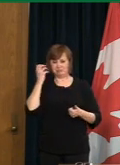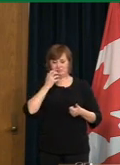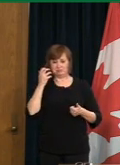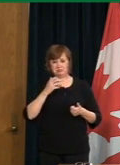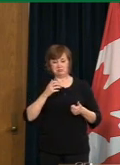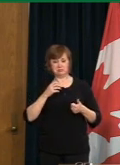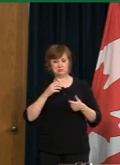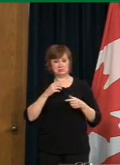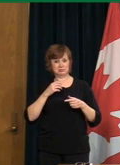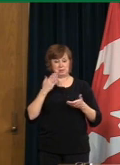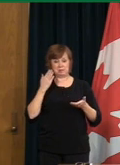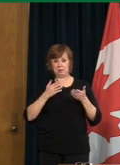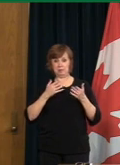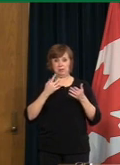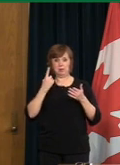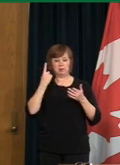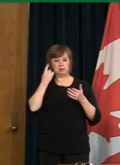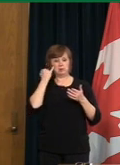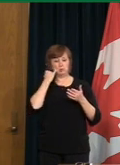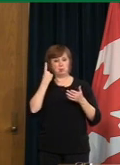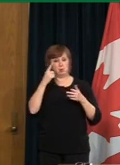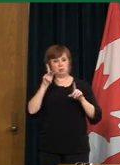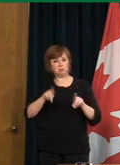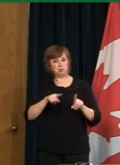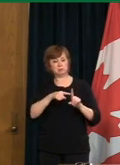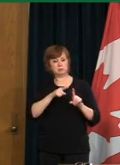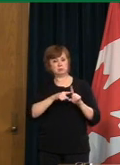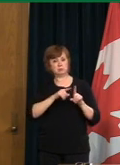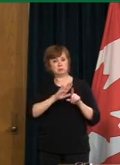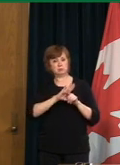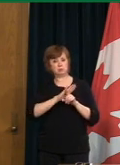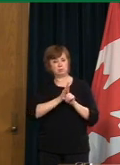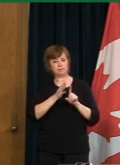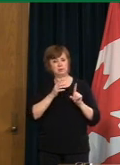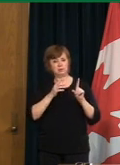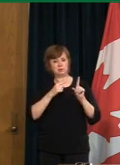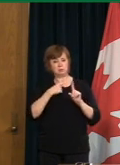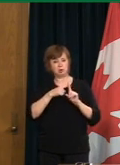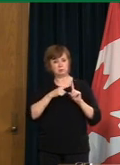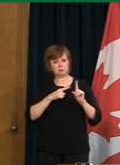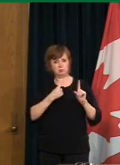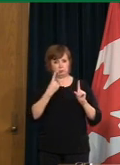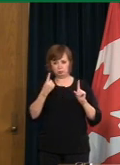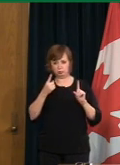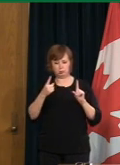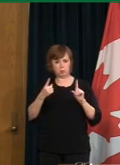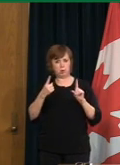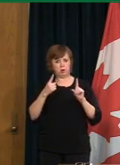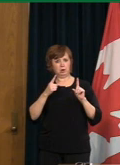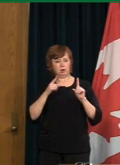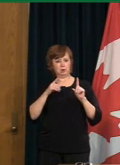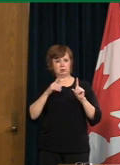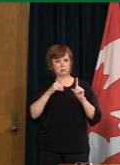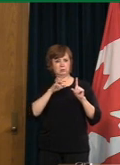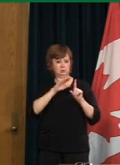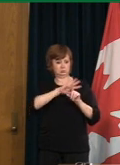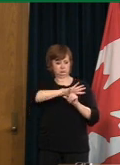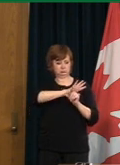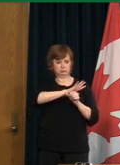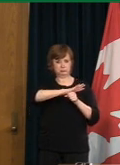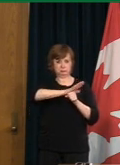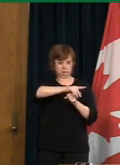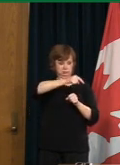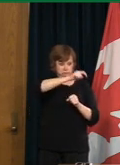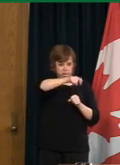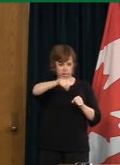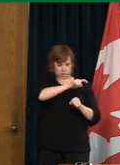have come to a class and then a few students in the class have to isolate, or the whole class has to. It's been an unusual time, a challenging time,